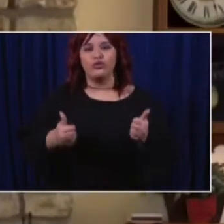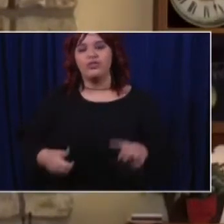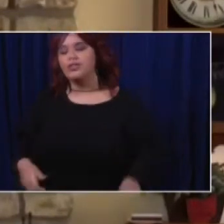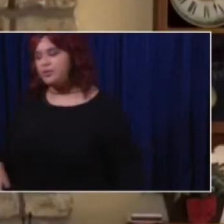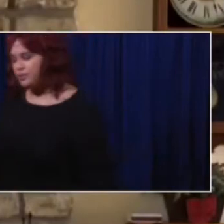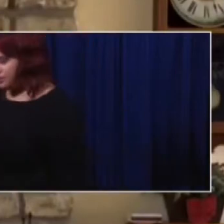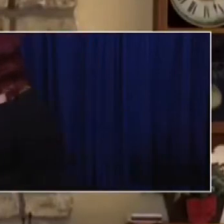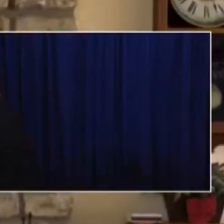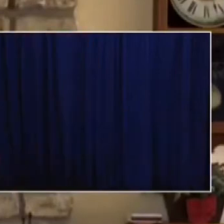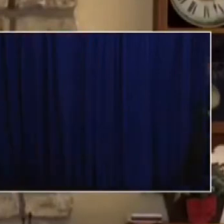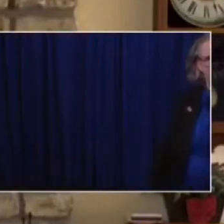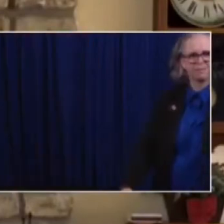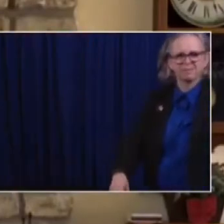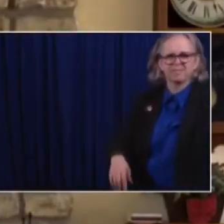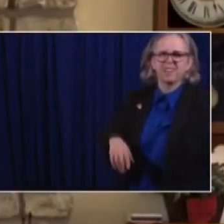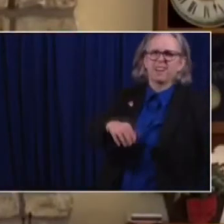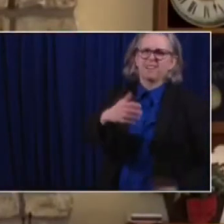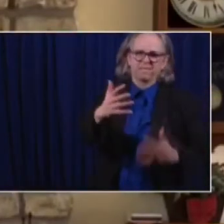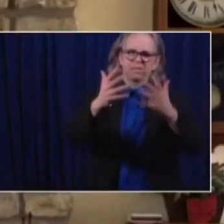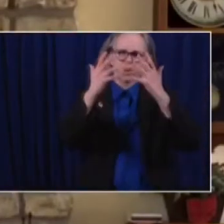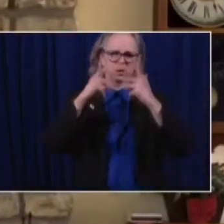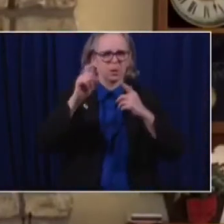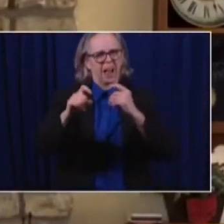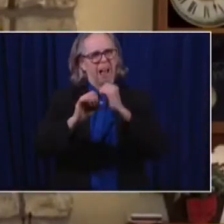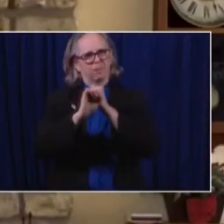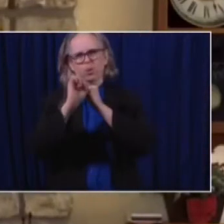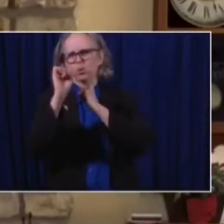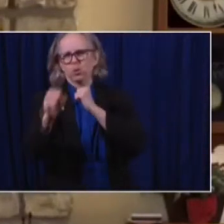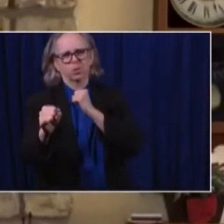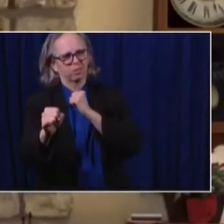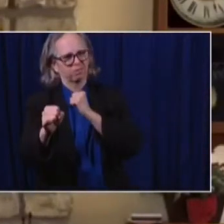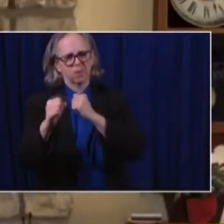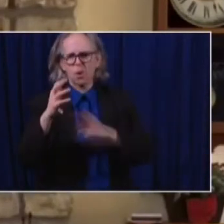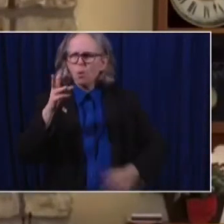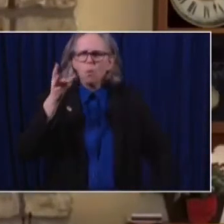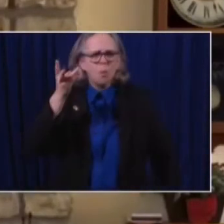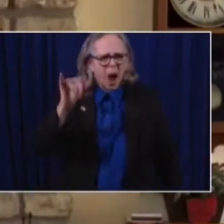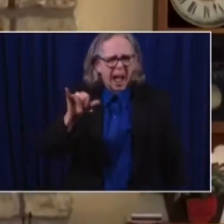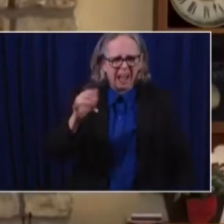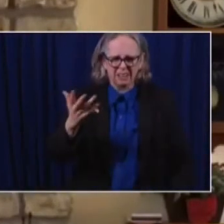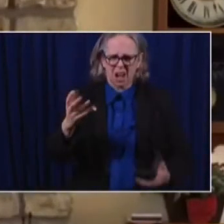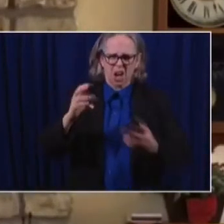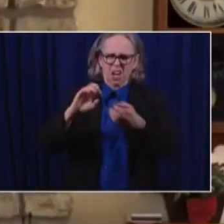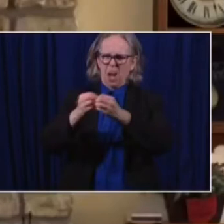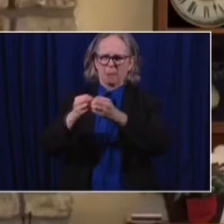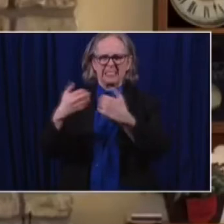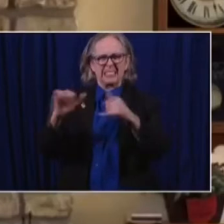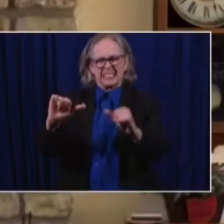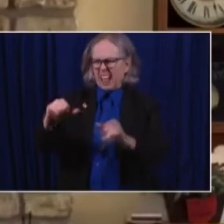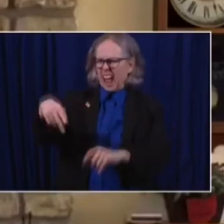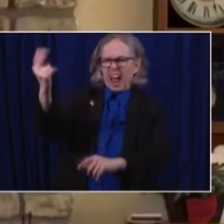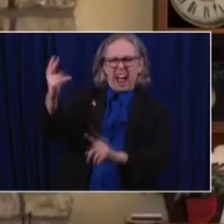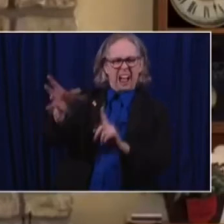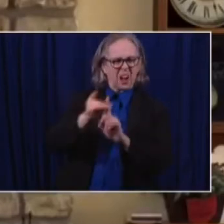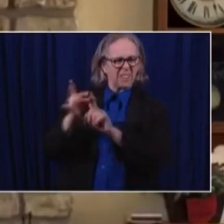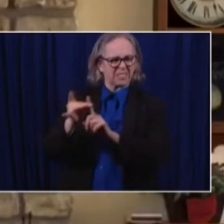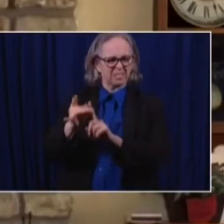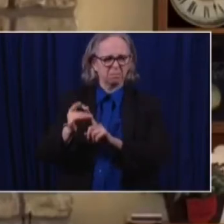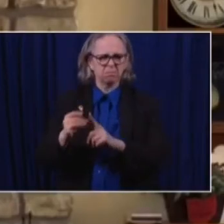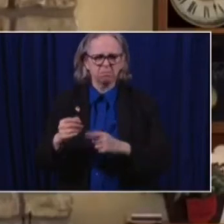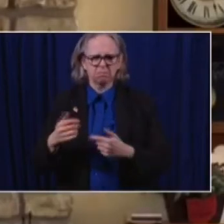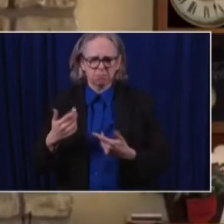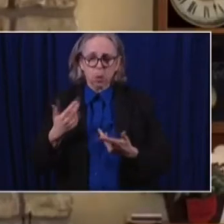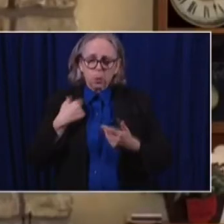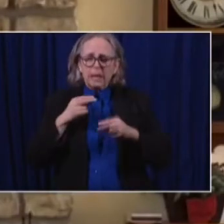past its current January 23rd expiration. He didn't give a new end date, but said that the curfew will need to stick around until there's